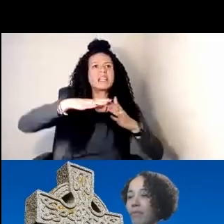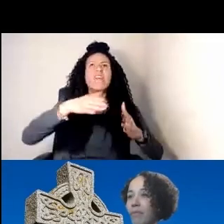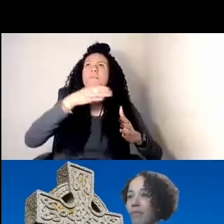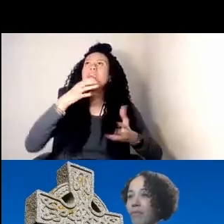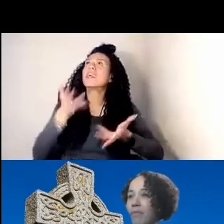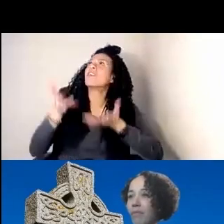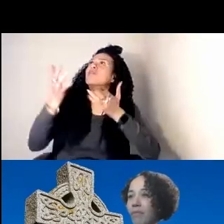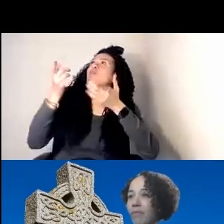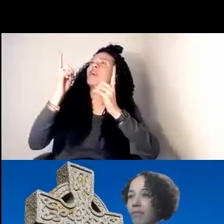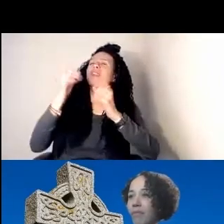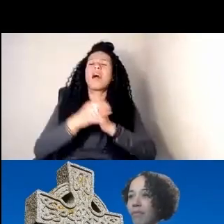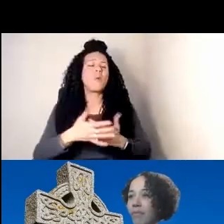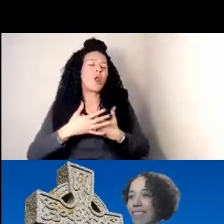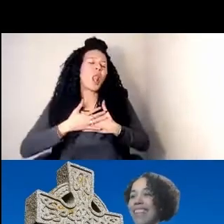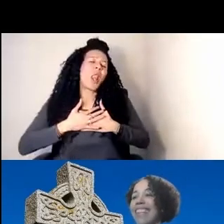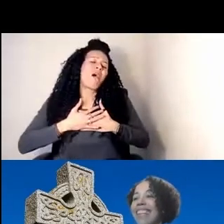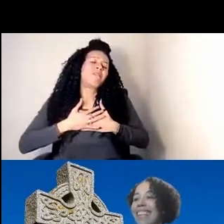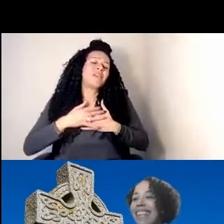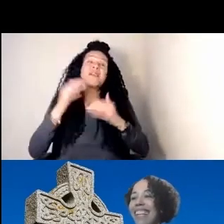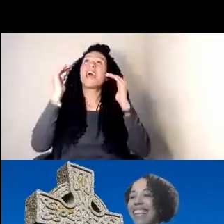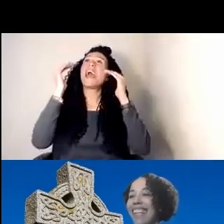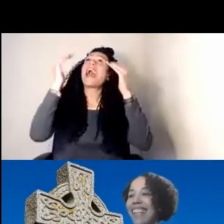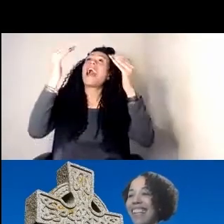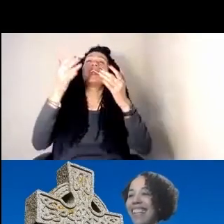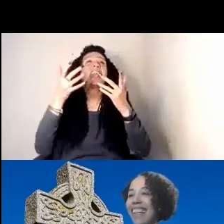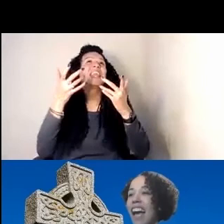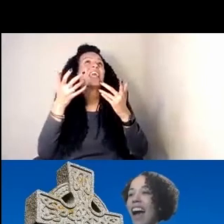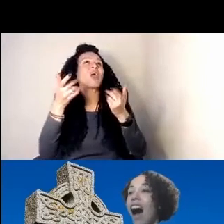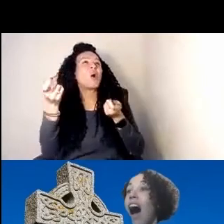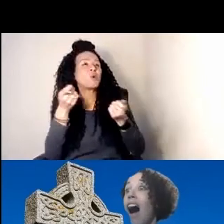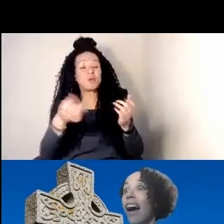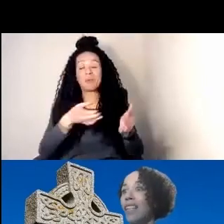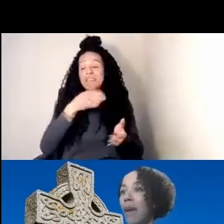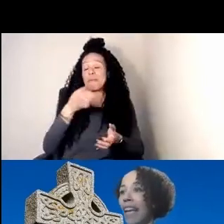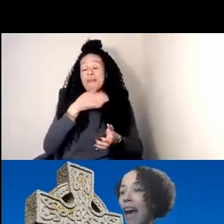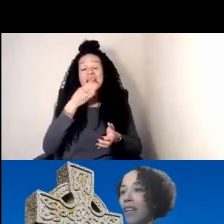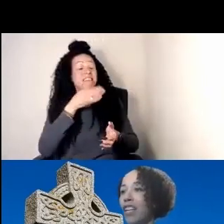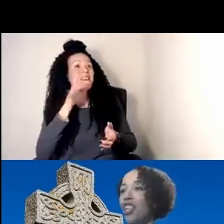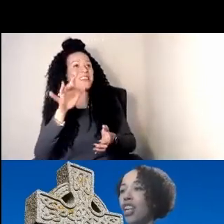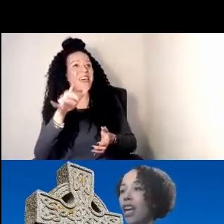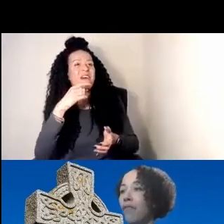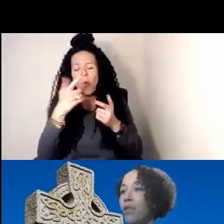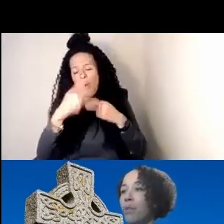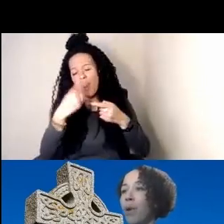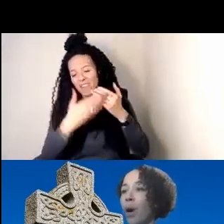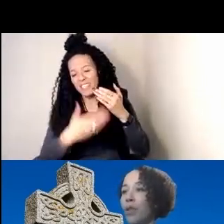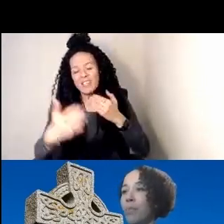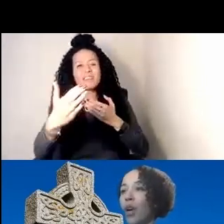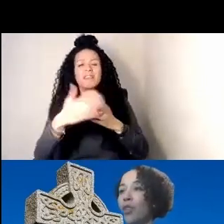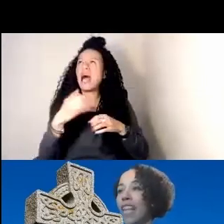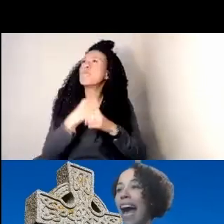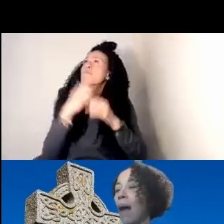the heavenly host to be tippling there for all eternity. I'd make heaven a cheerful